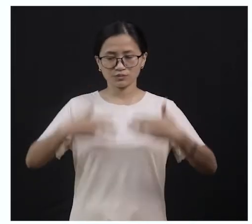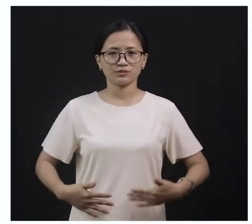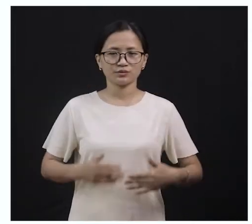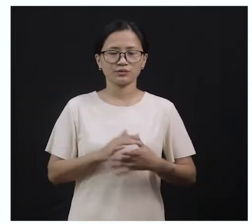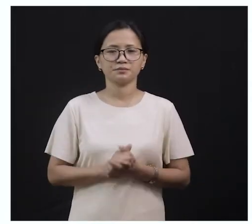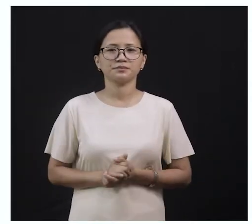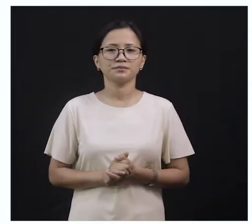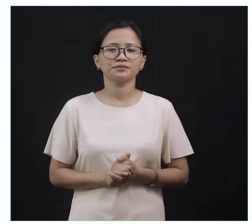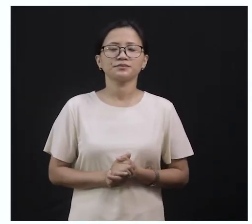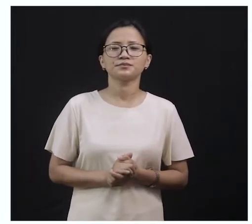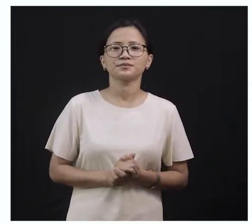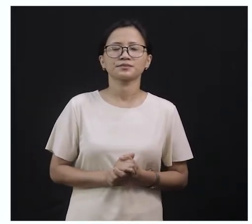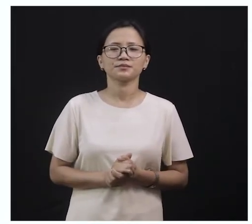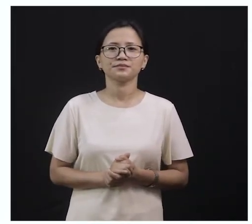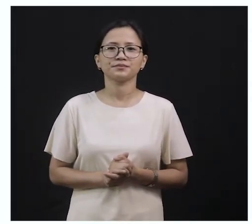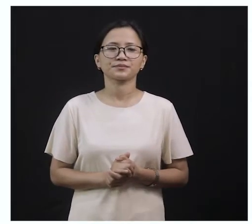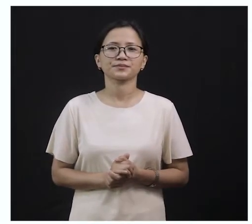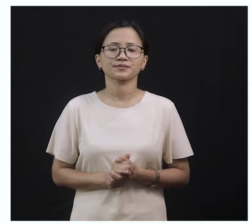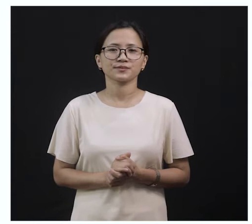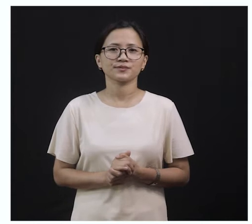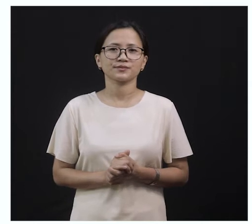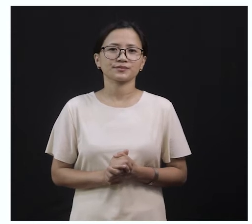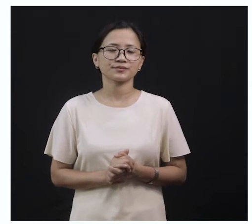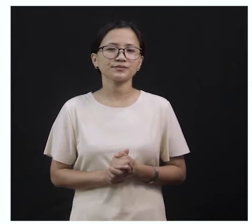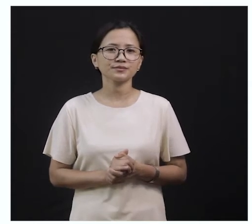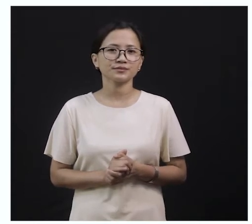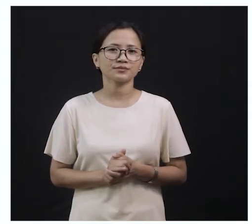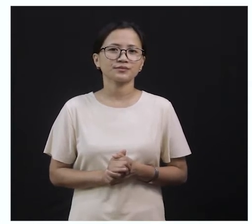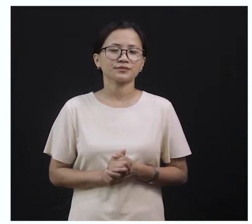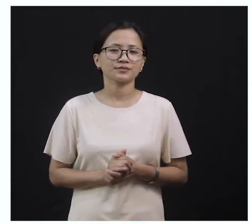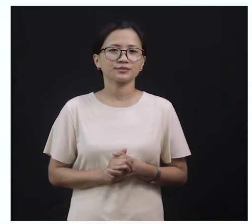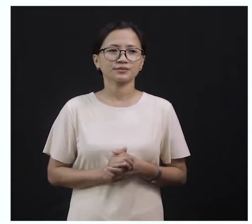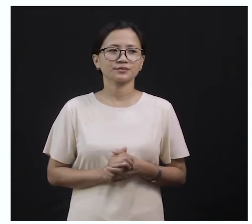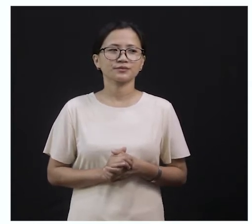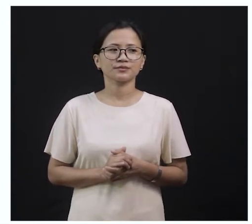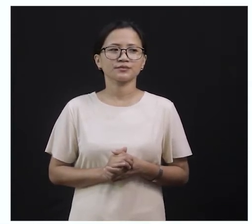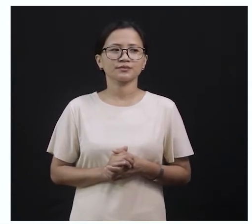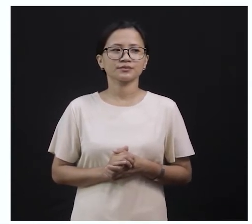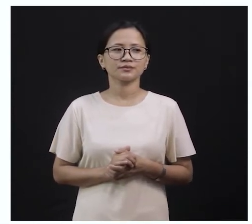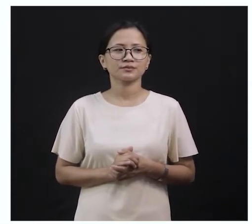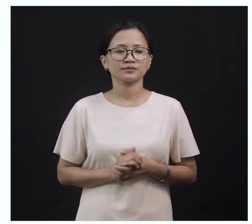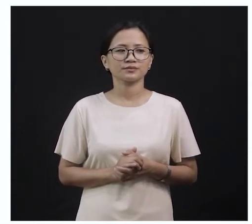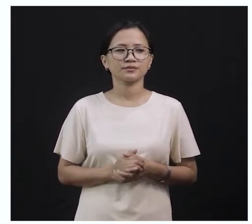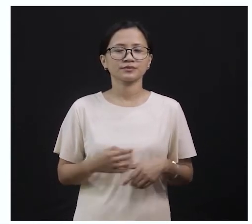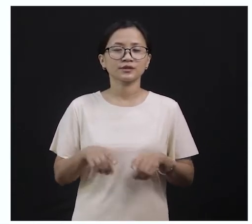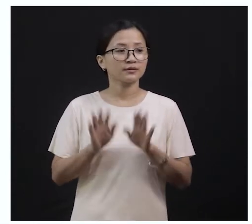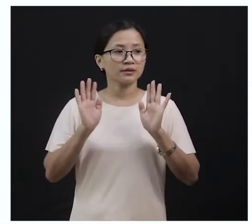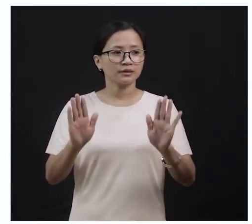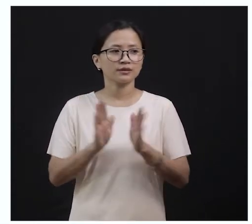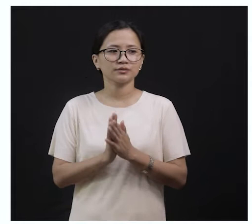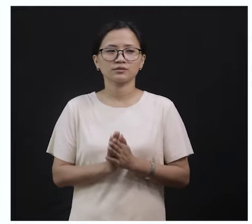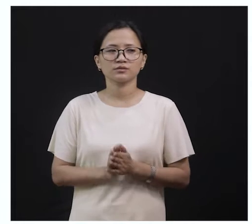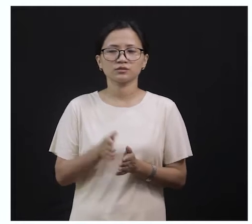a purpose in order to live according to what they are assigned to, okay? Now, and had you